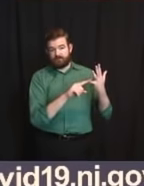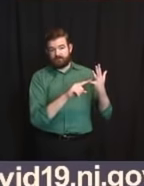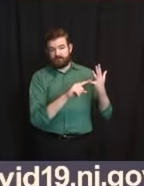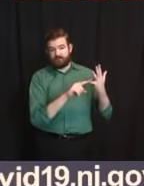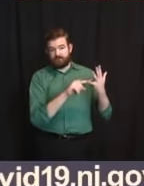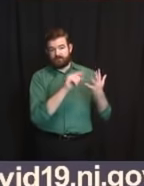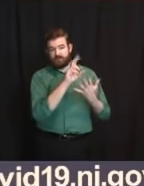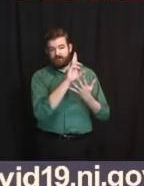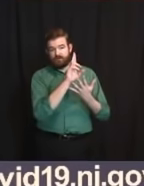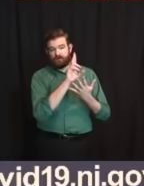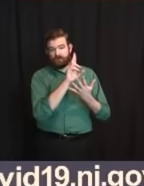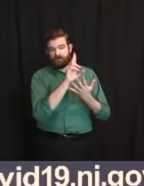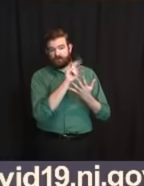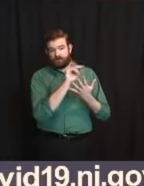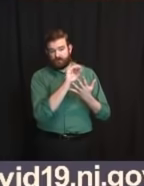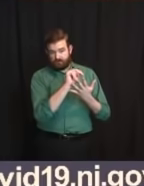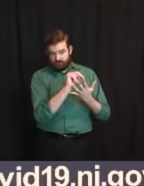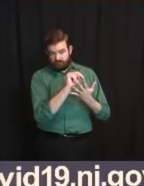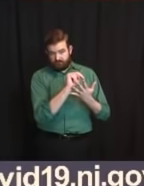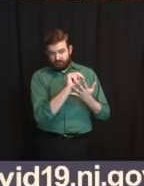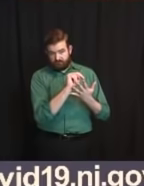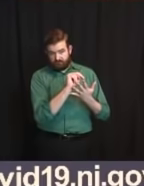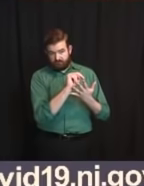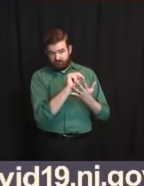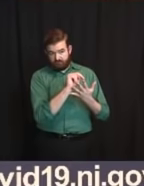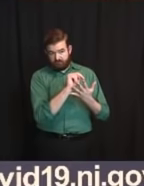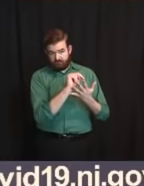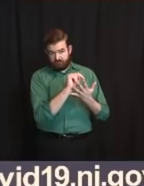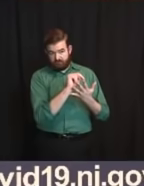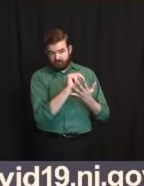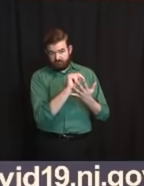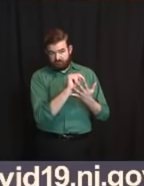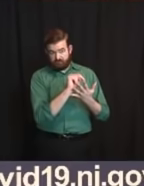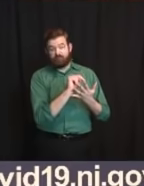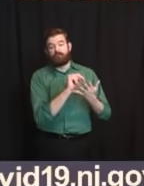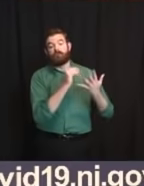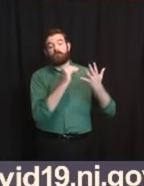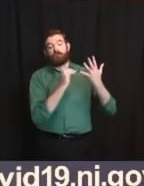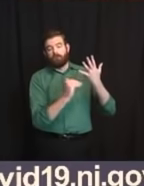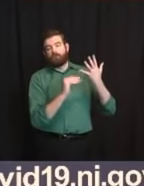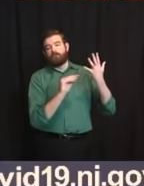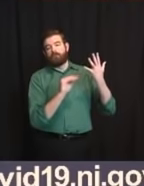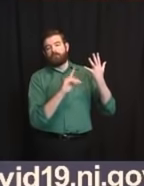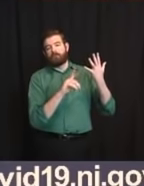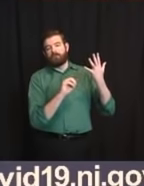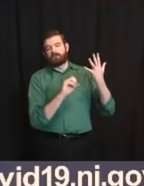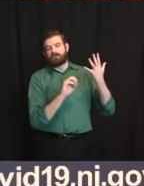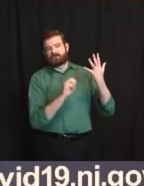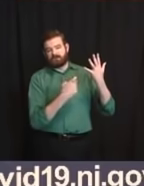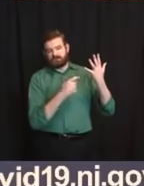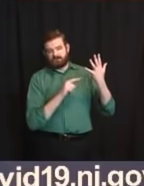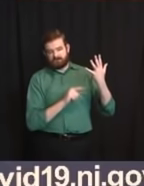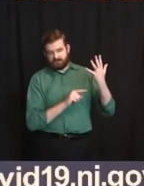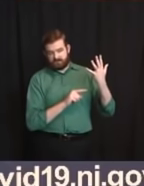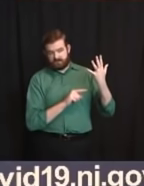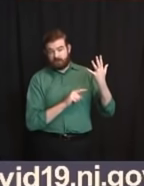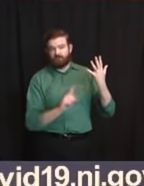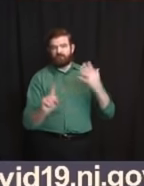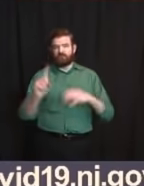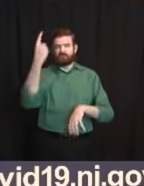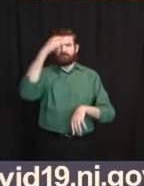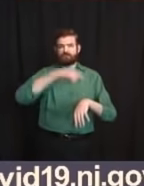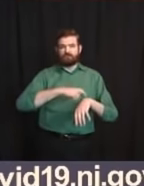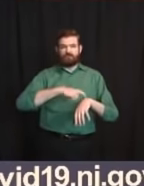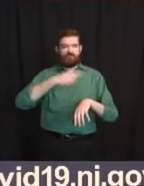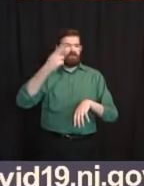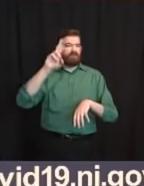Union, and Middlesex right behind. But this is, I believe, the first day I've seen, at least, Judy, where Hudson had the most number of positives. It had been the